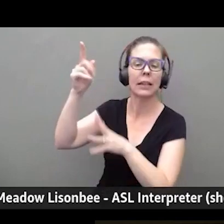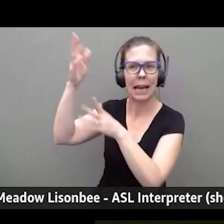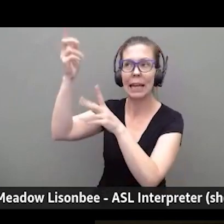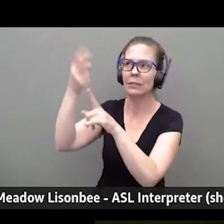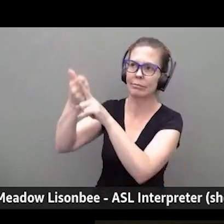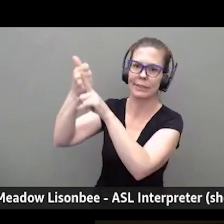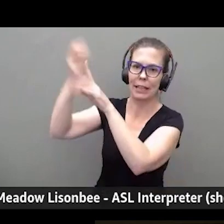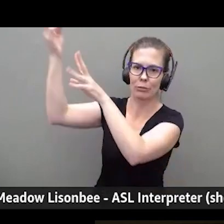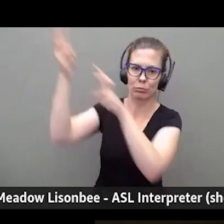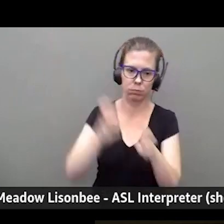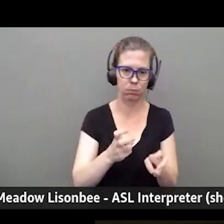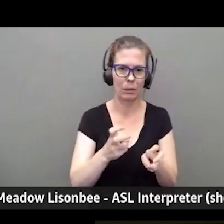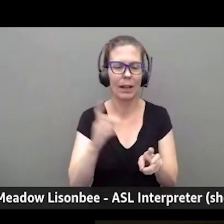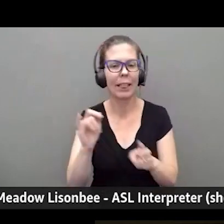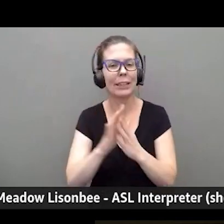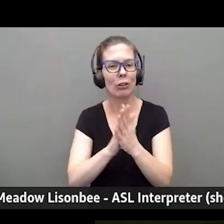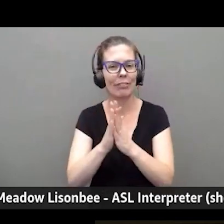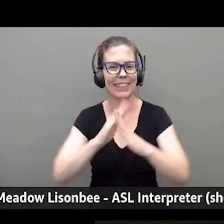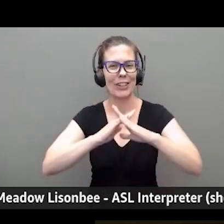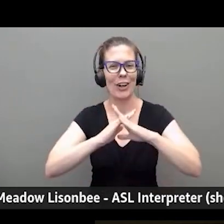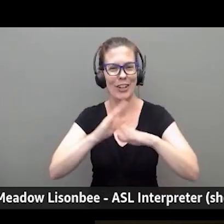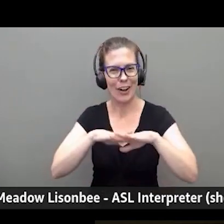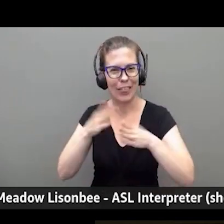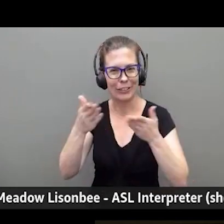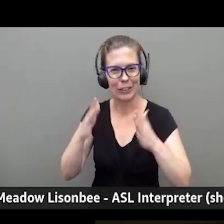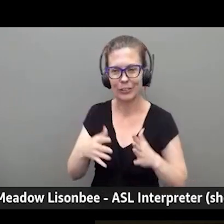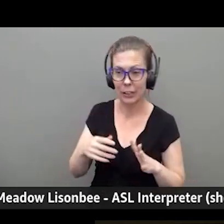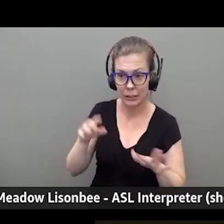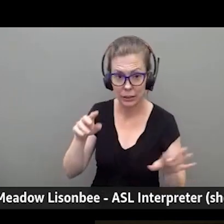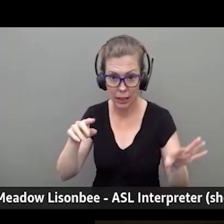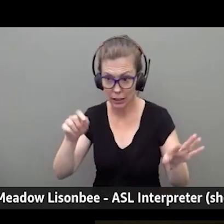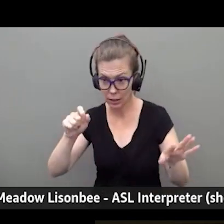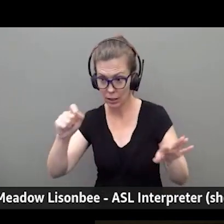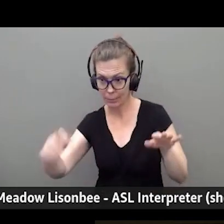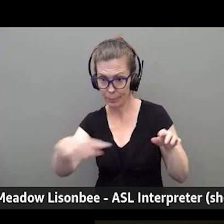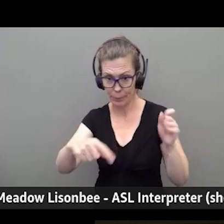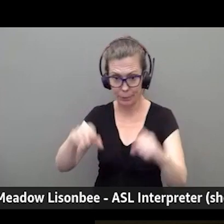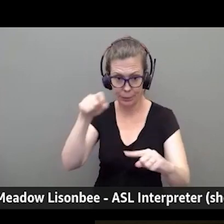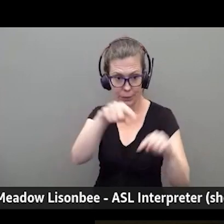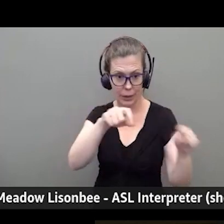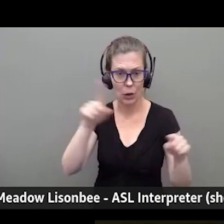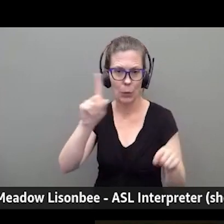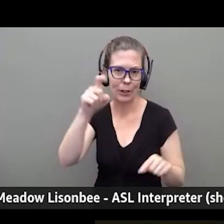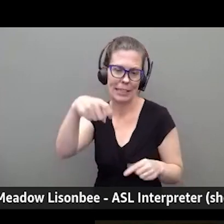quality. Again, just like a little traffic guard on the server who's kind of like putting the video qualities where they need to go.